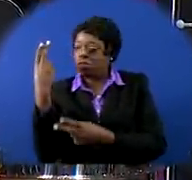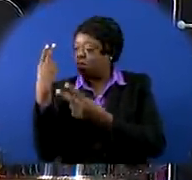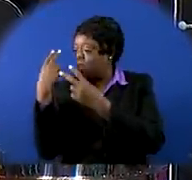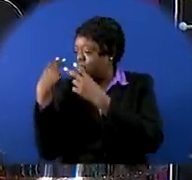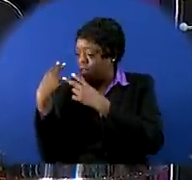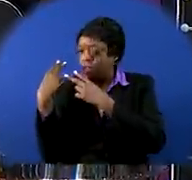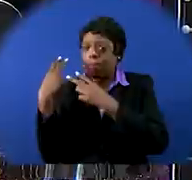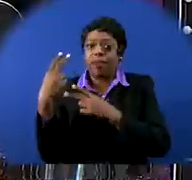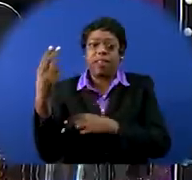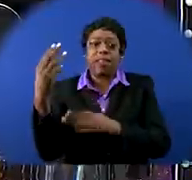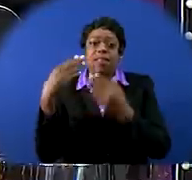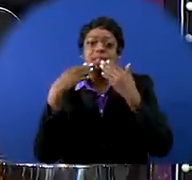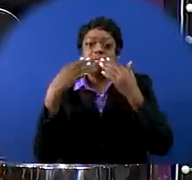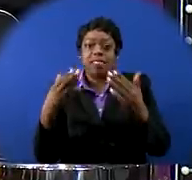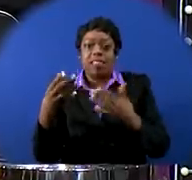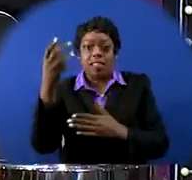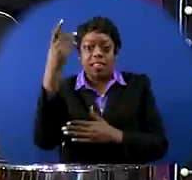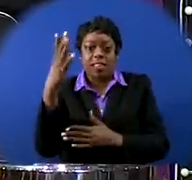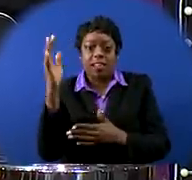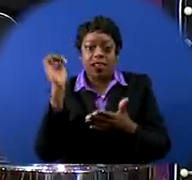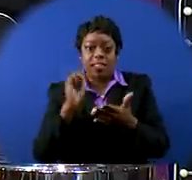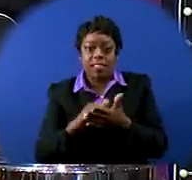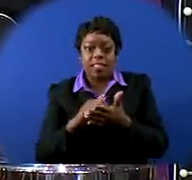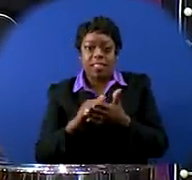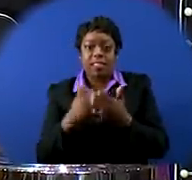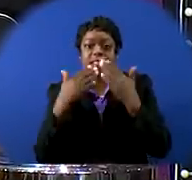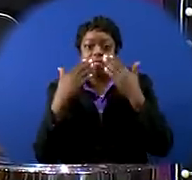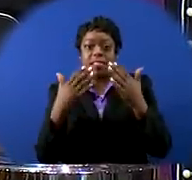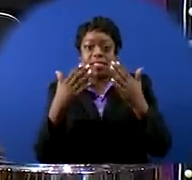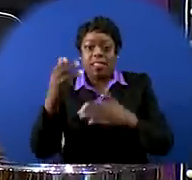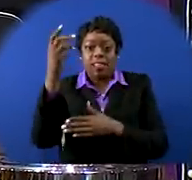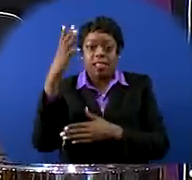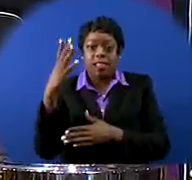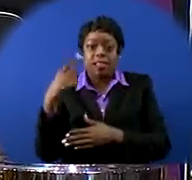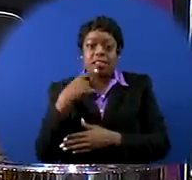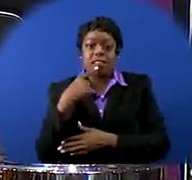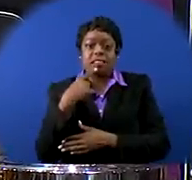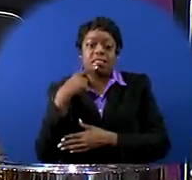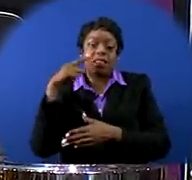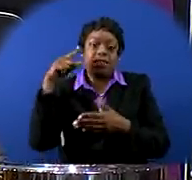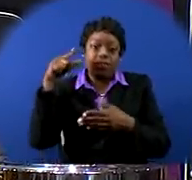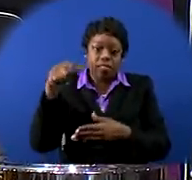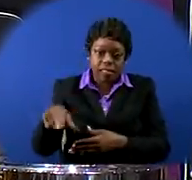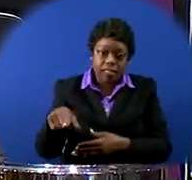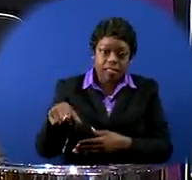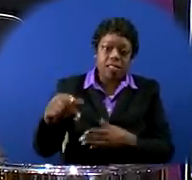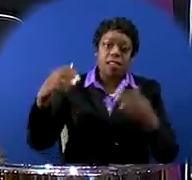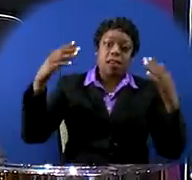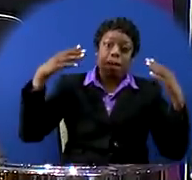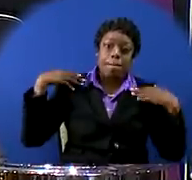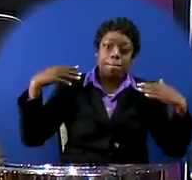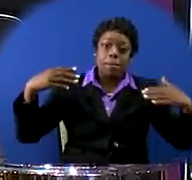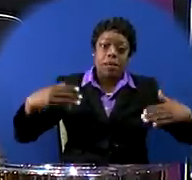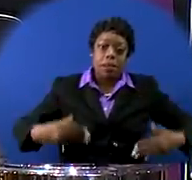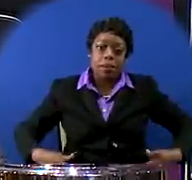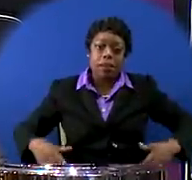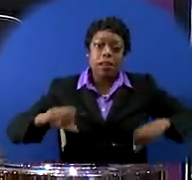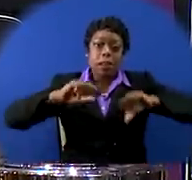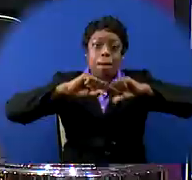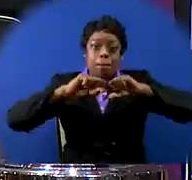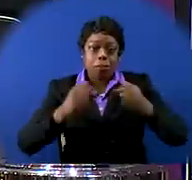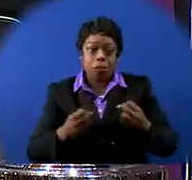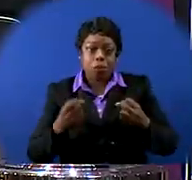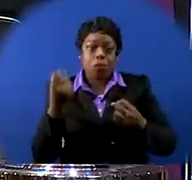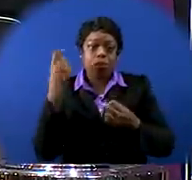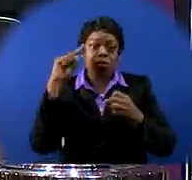took his disciples into that upper room, took of the bread and said, "This is my body broken for you,